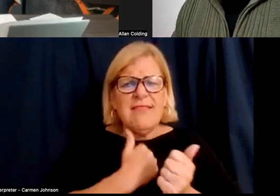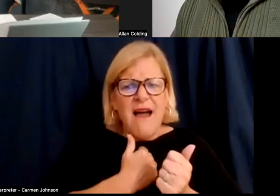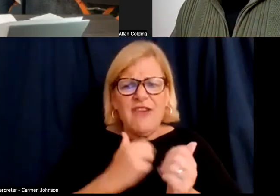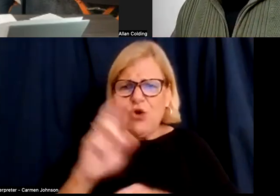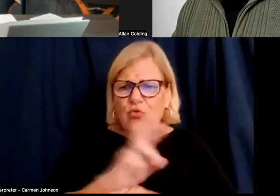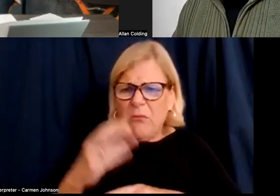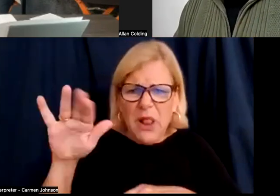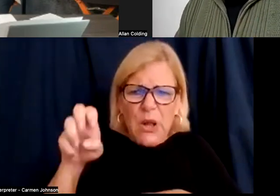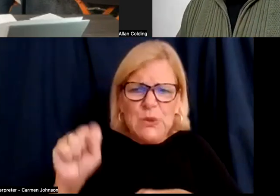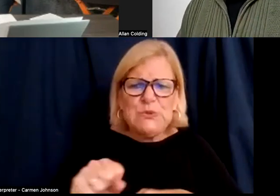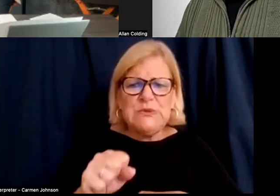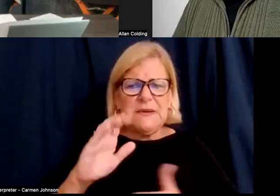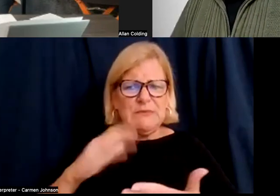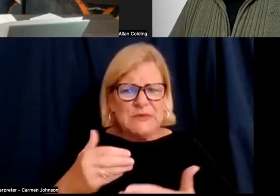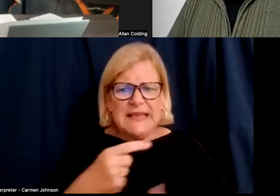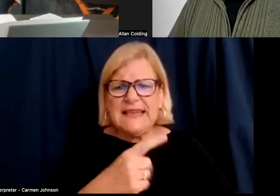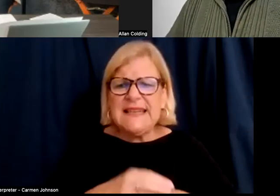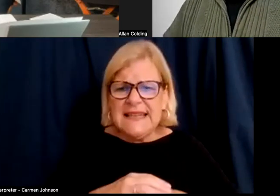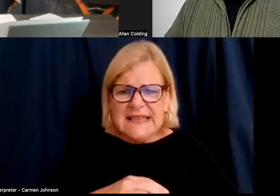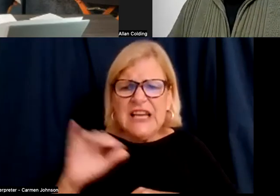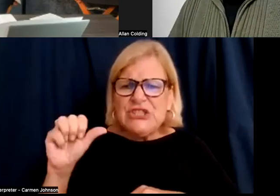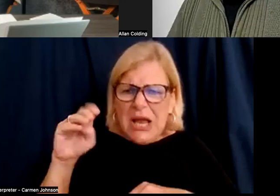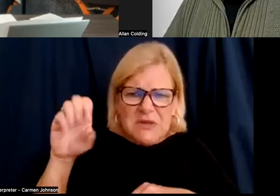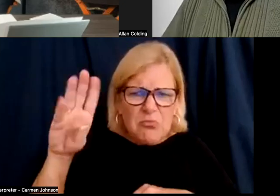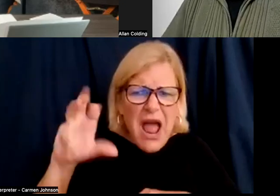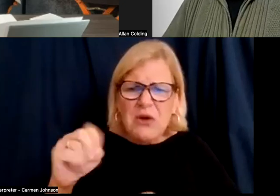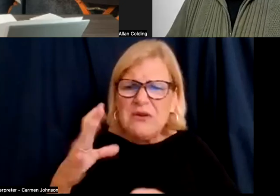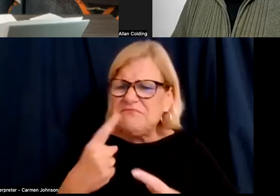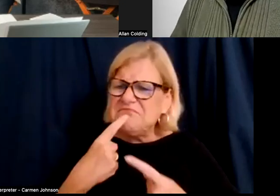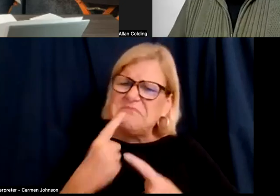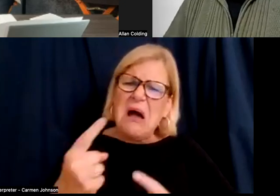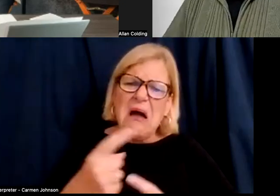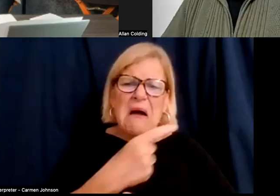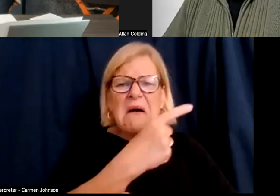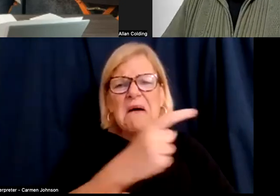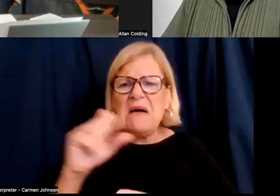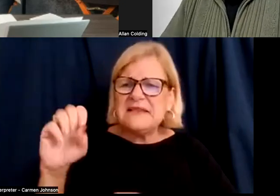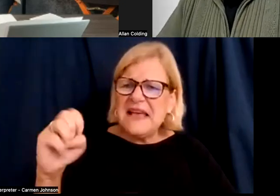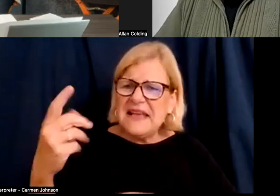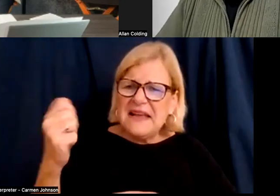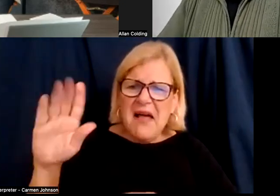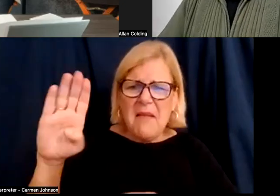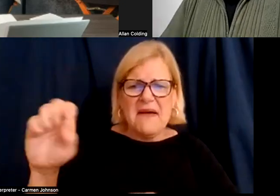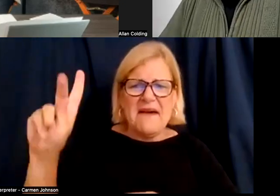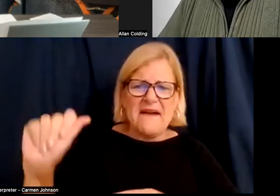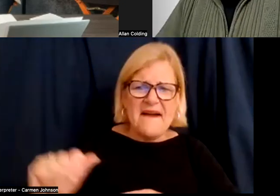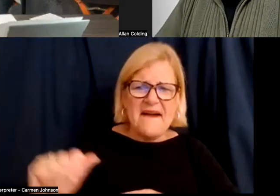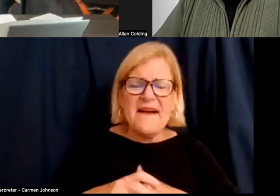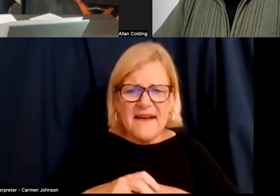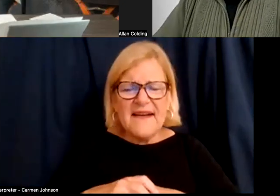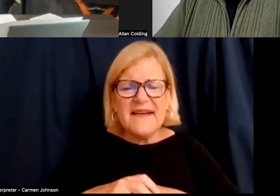rhythm and blues music. James Brown was one of the most popular musicians in Dakar.